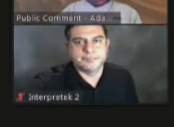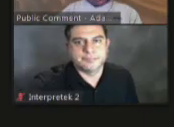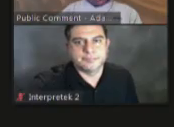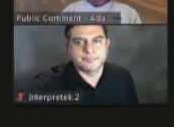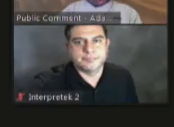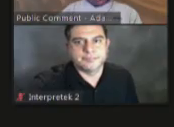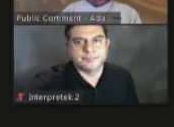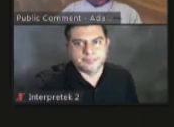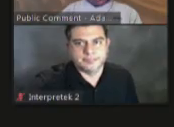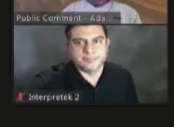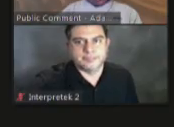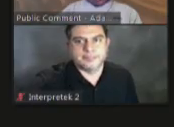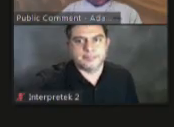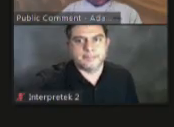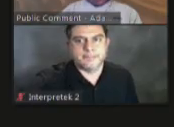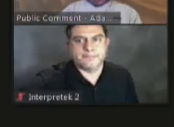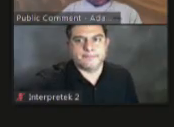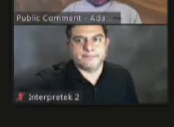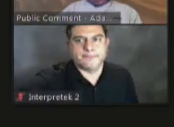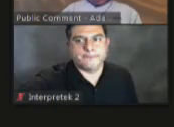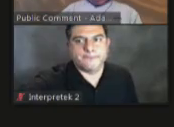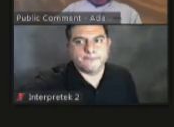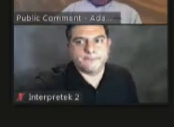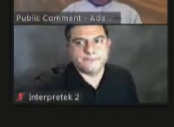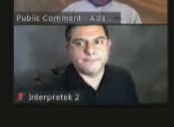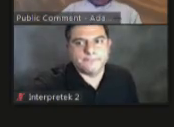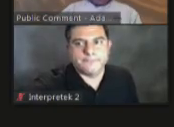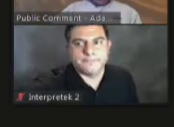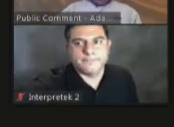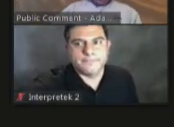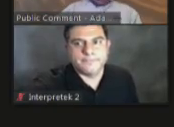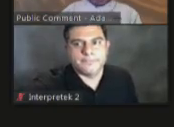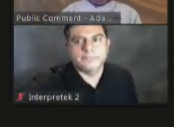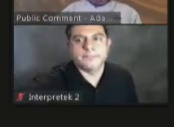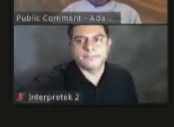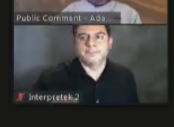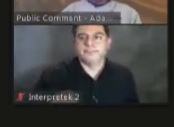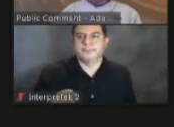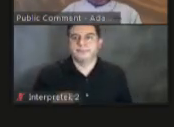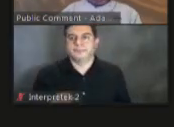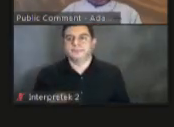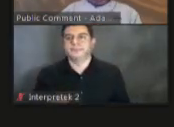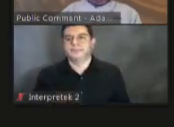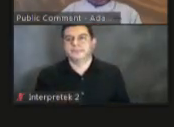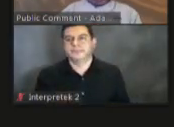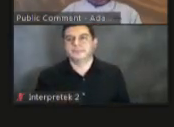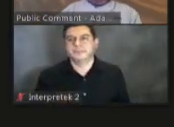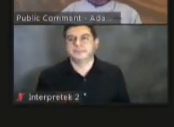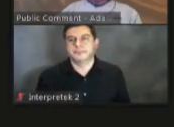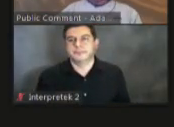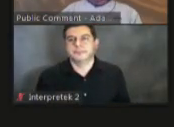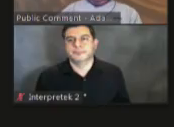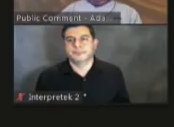you know, systemic racism. You talk about discrimination and racist behavior. But, you